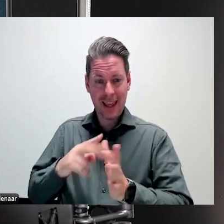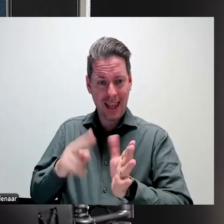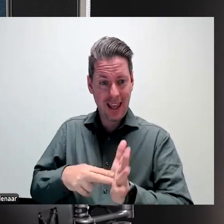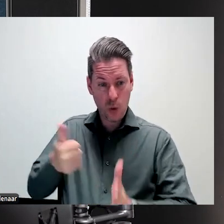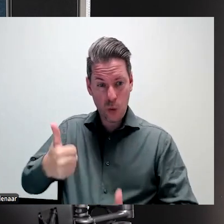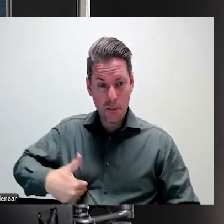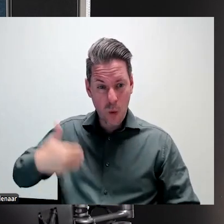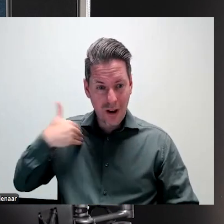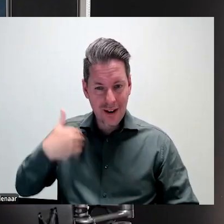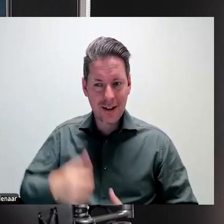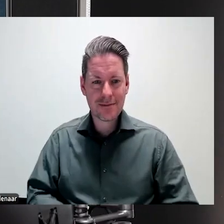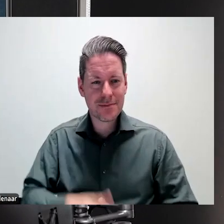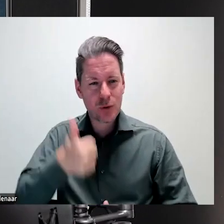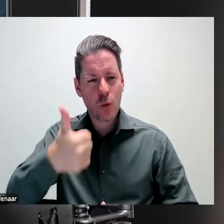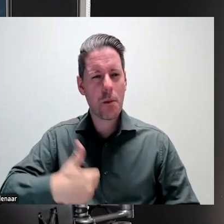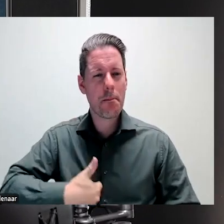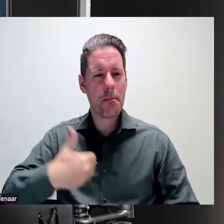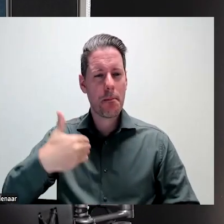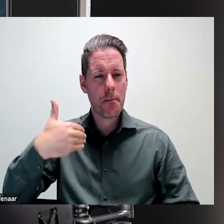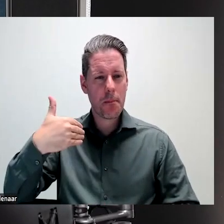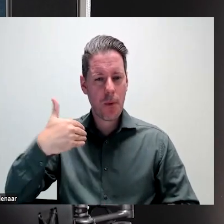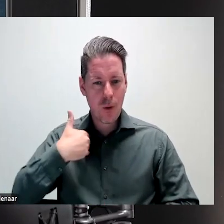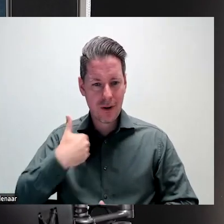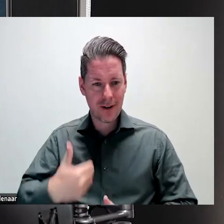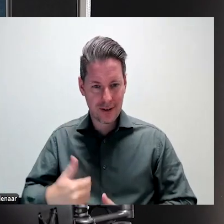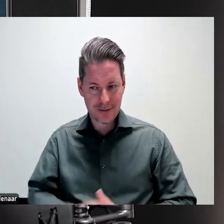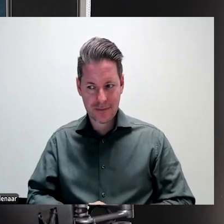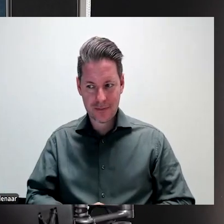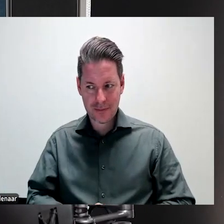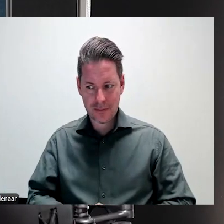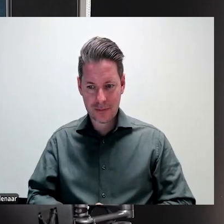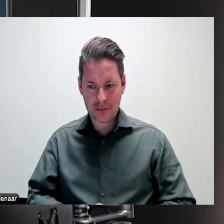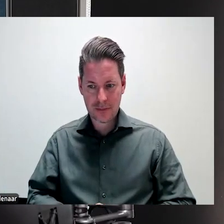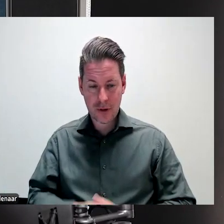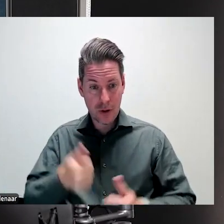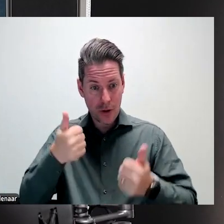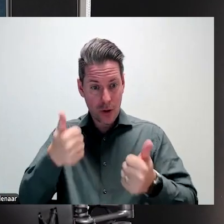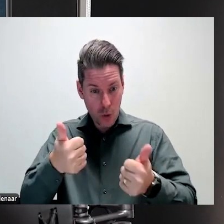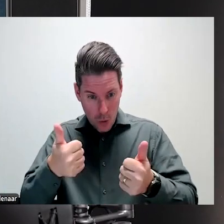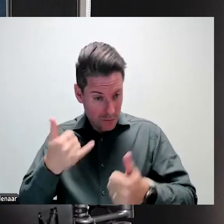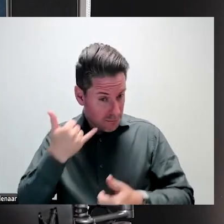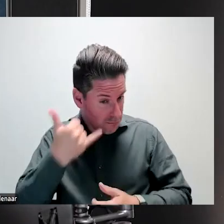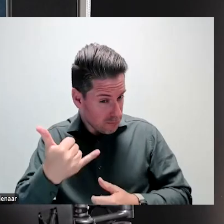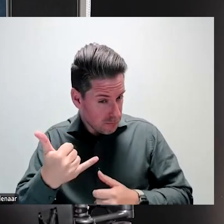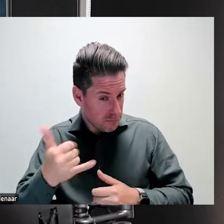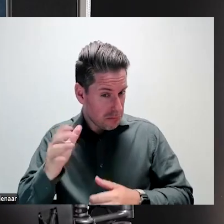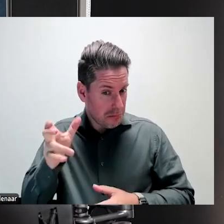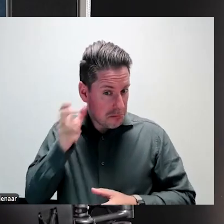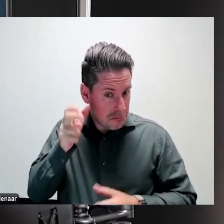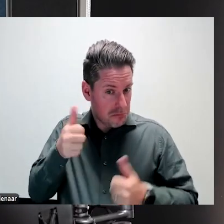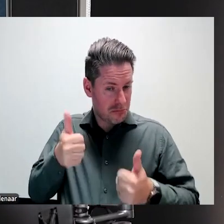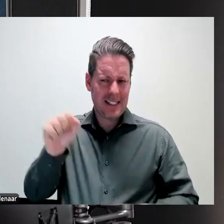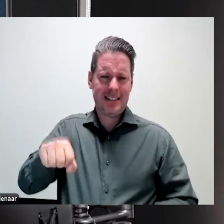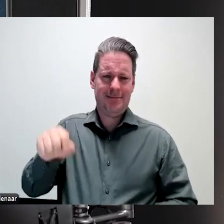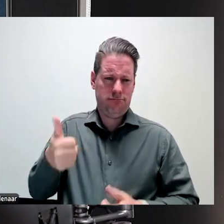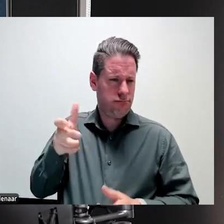Good morning, Susan. I hope we have a good line. We have a good enough line. Thank you very much for being with me and Brendan this